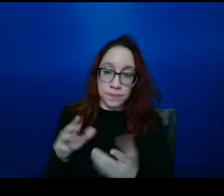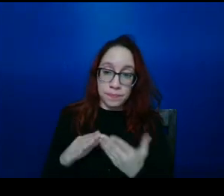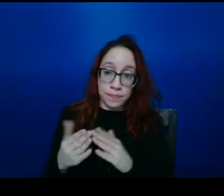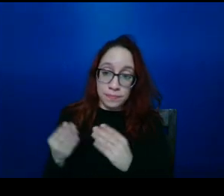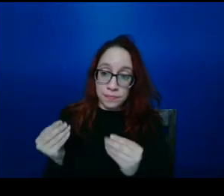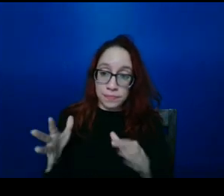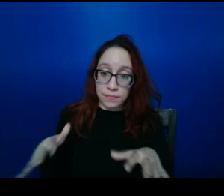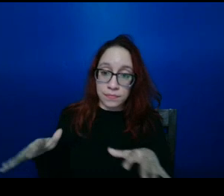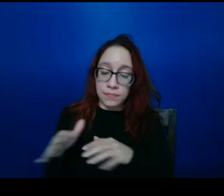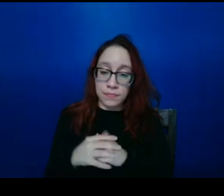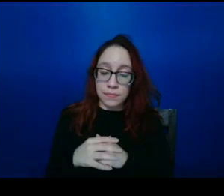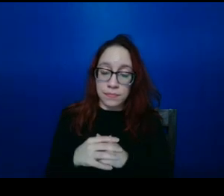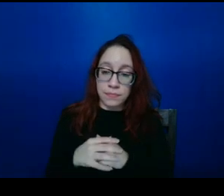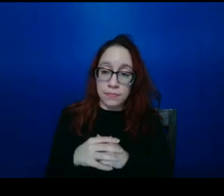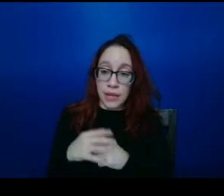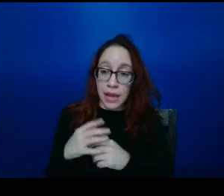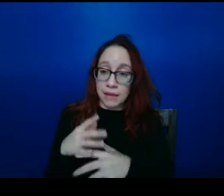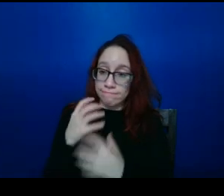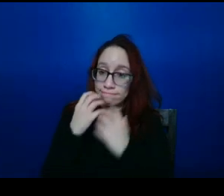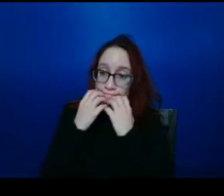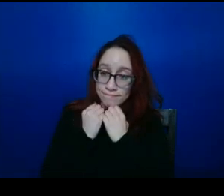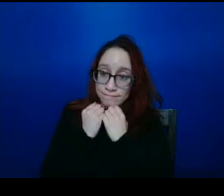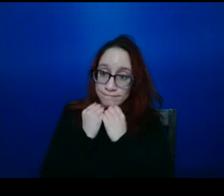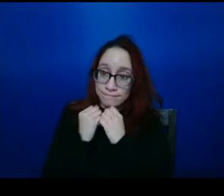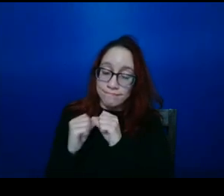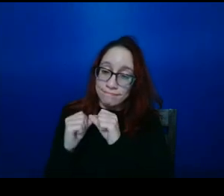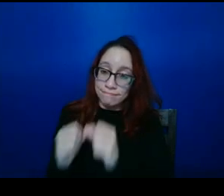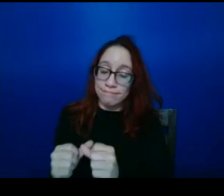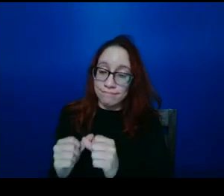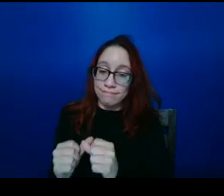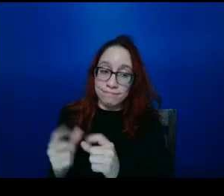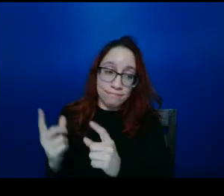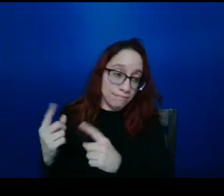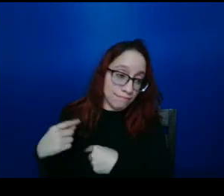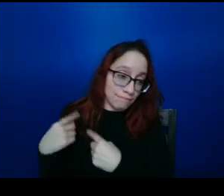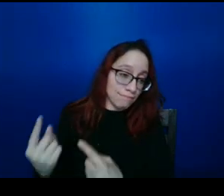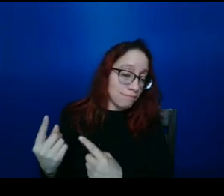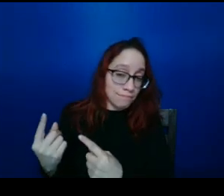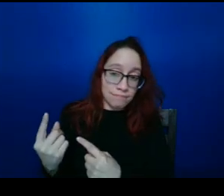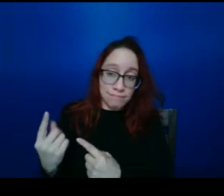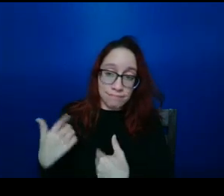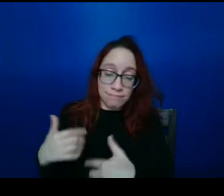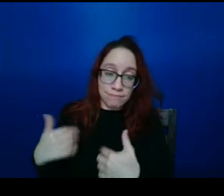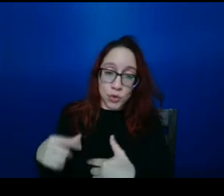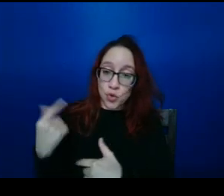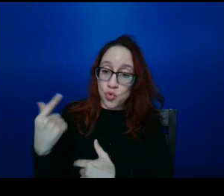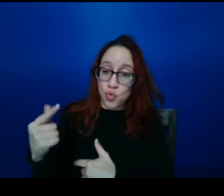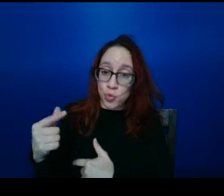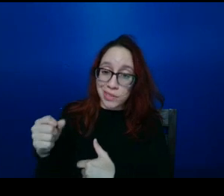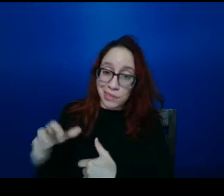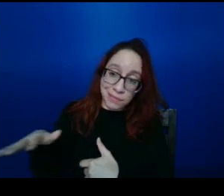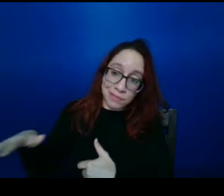land and preserving it. This is something that has been a green space